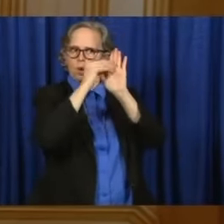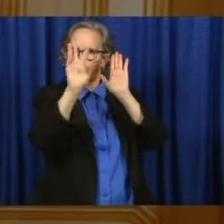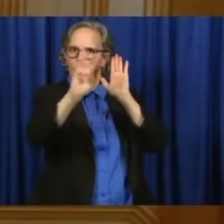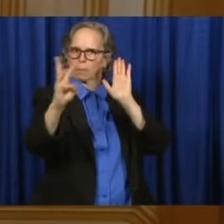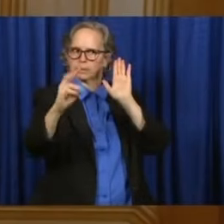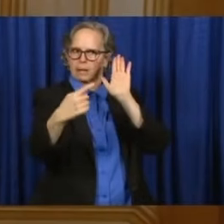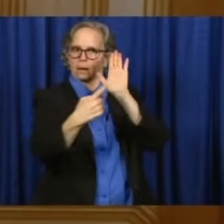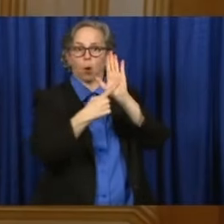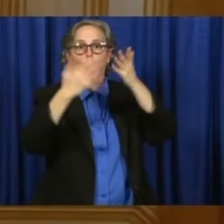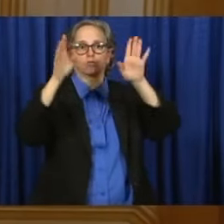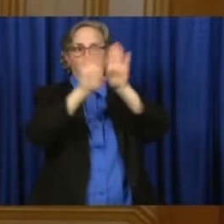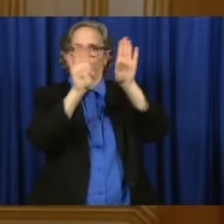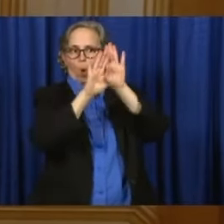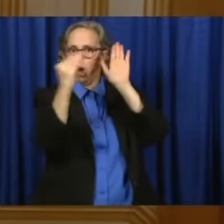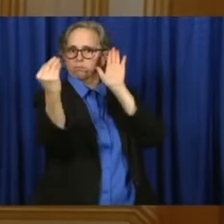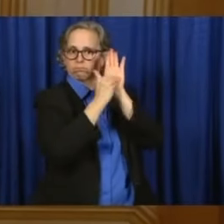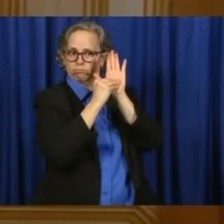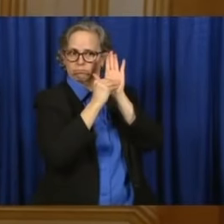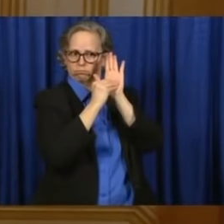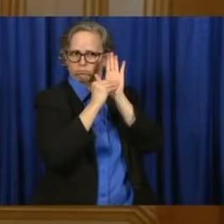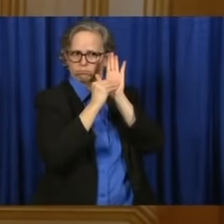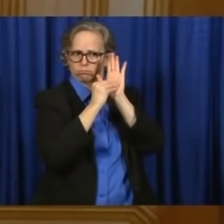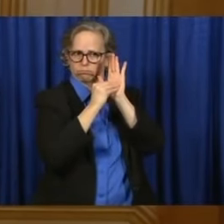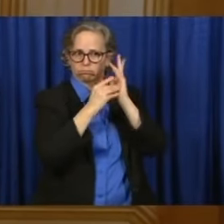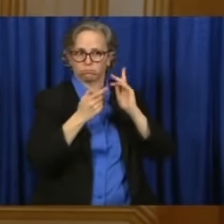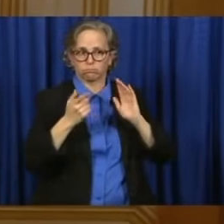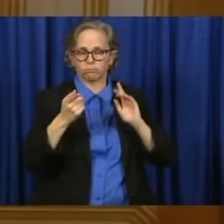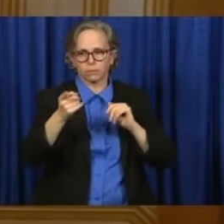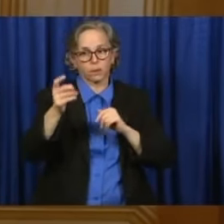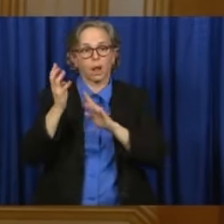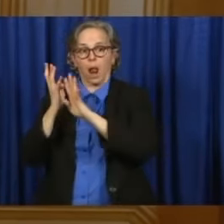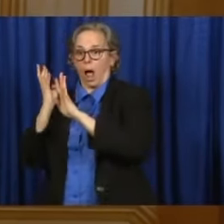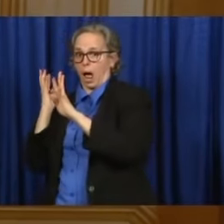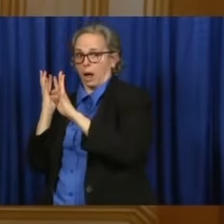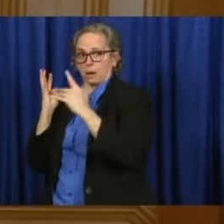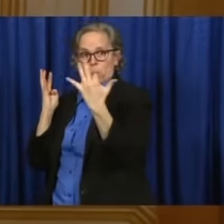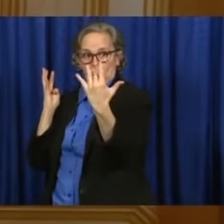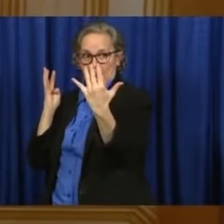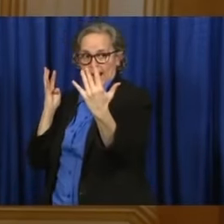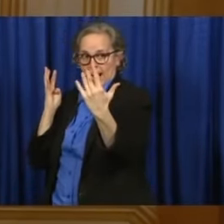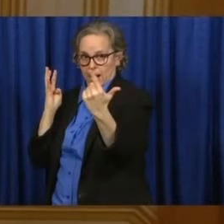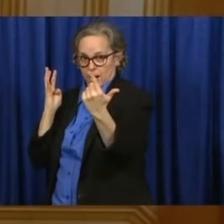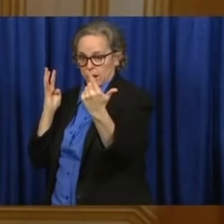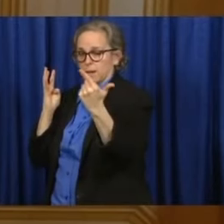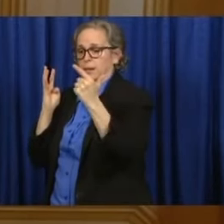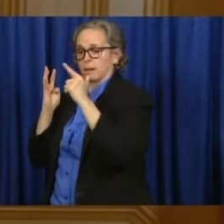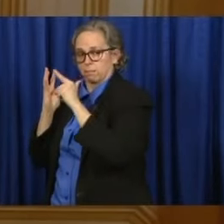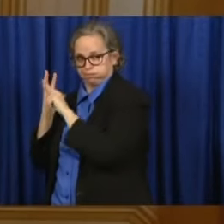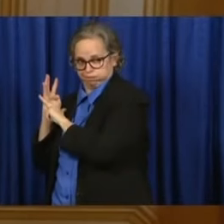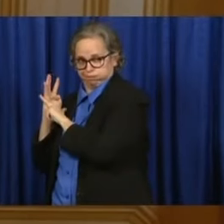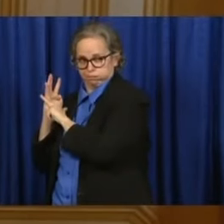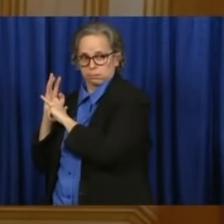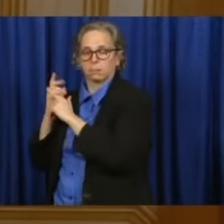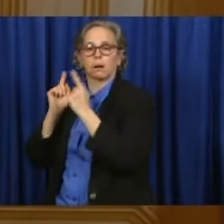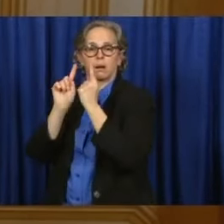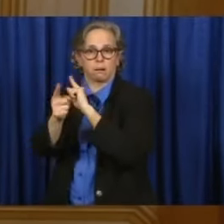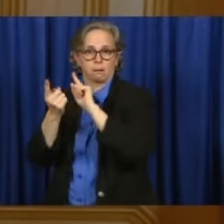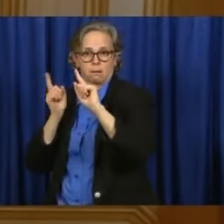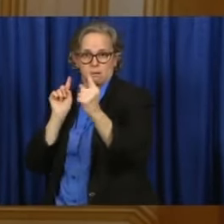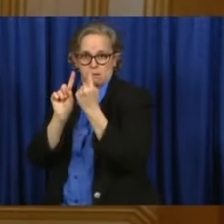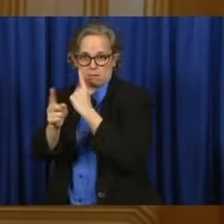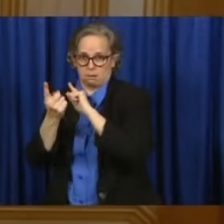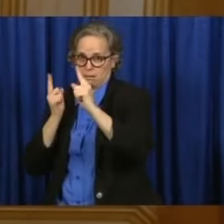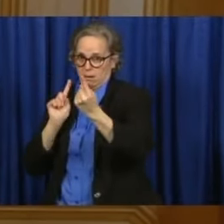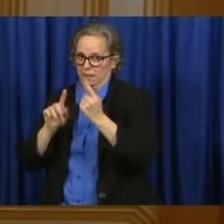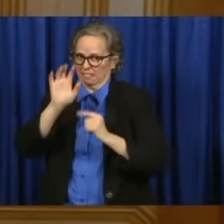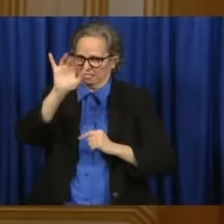they fill up to that number, then they stop people from coming in. And I know businesses, there's some retail establishments